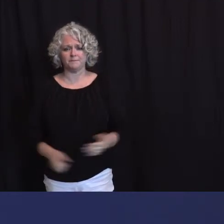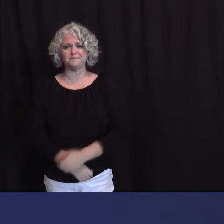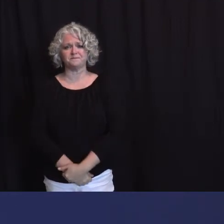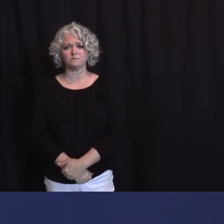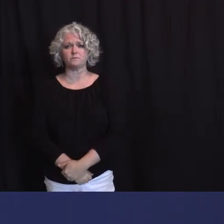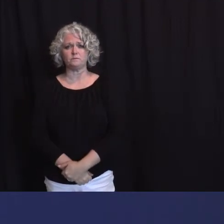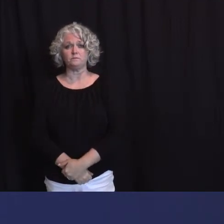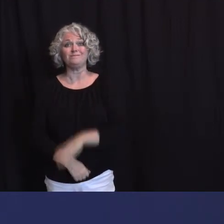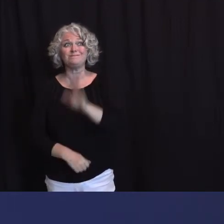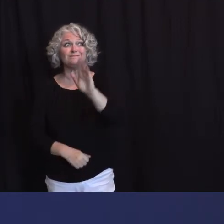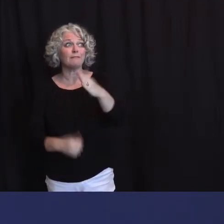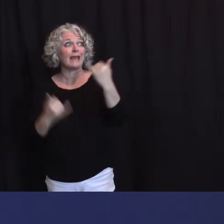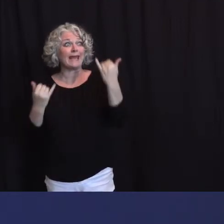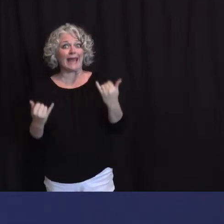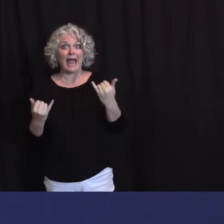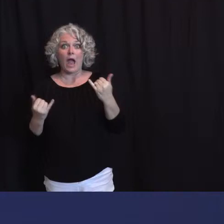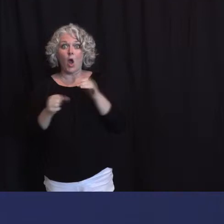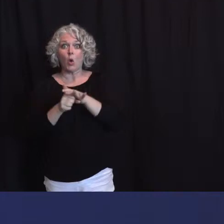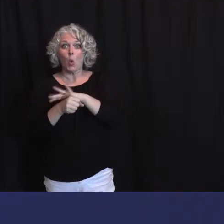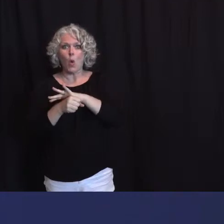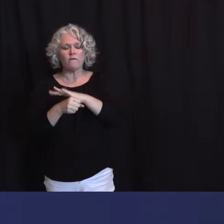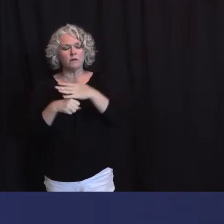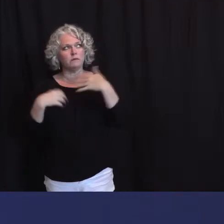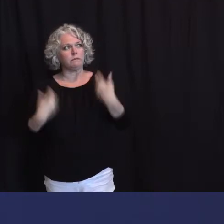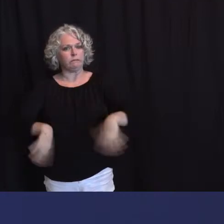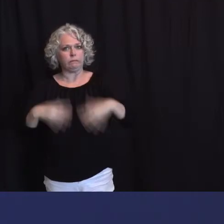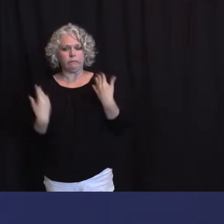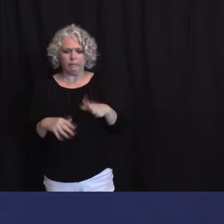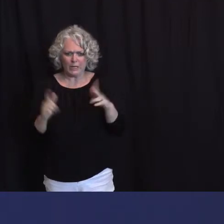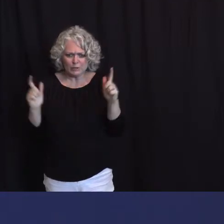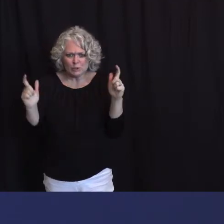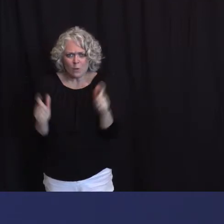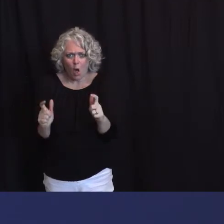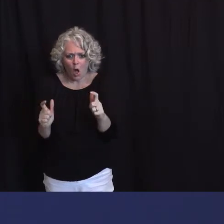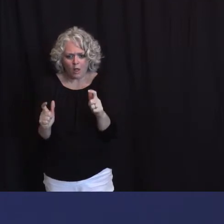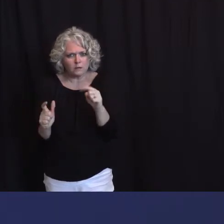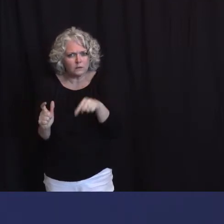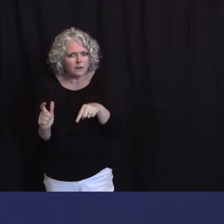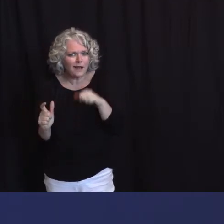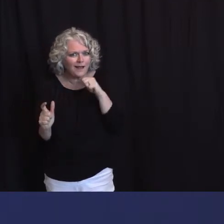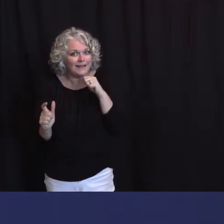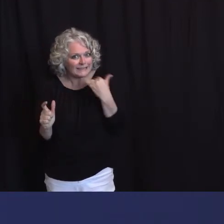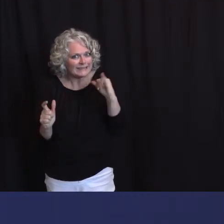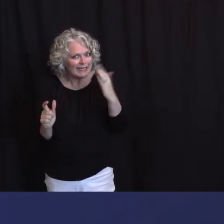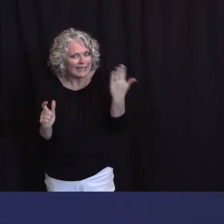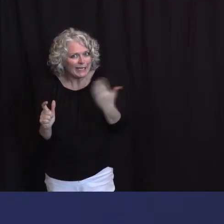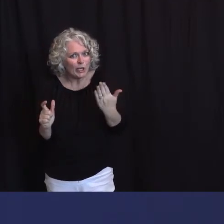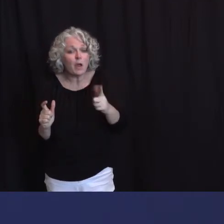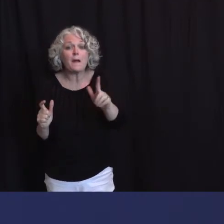It's a lot better than it was, but we're still in this pandemic. My guess is it's sooner than later.